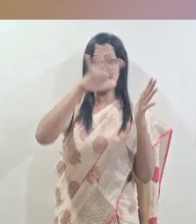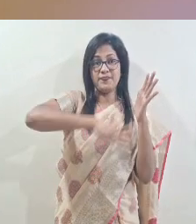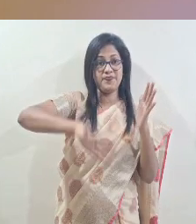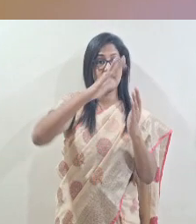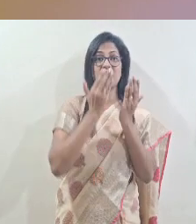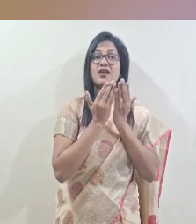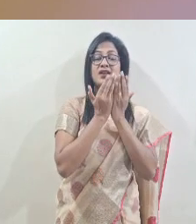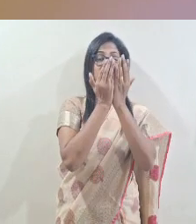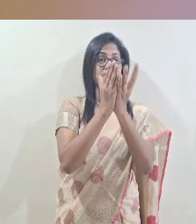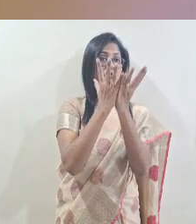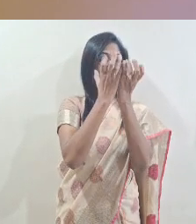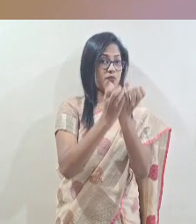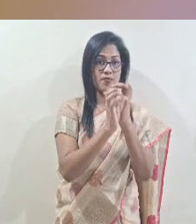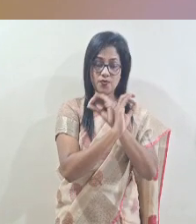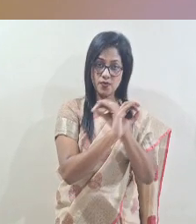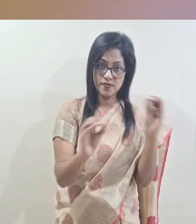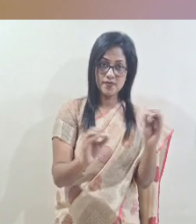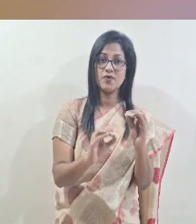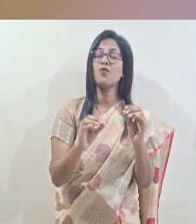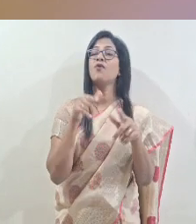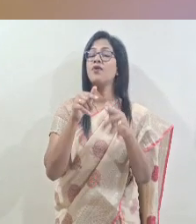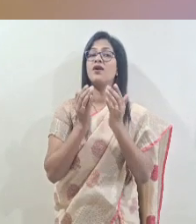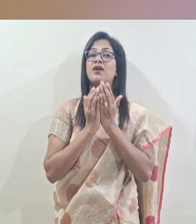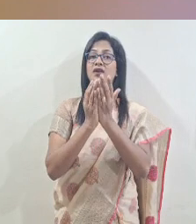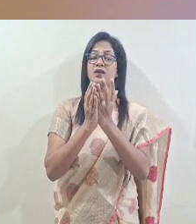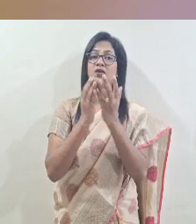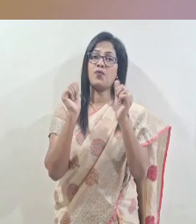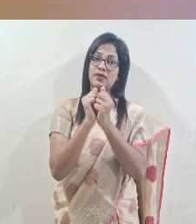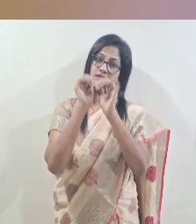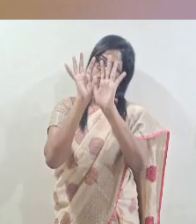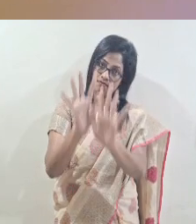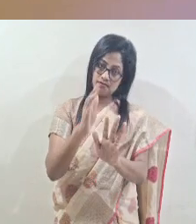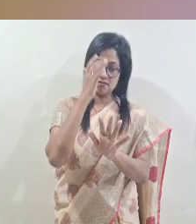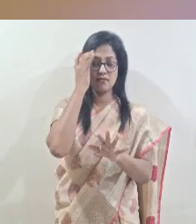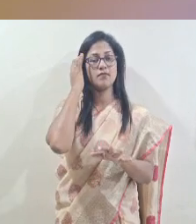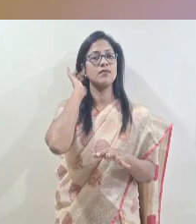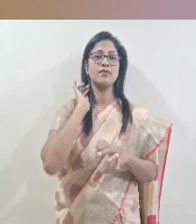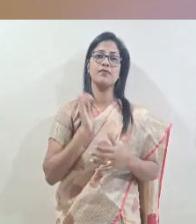port and the region with dry port. So with dry port, the